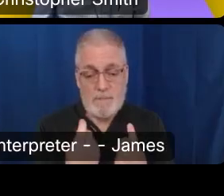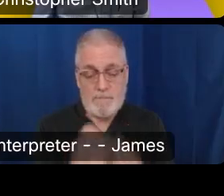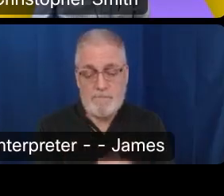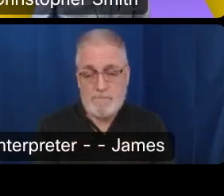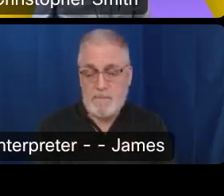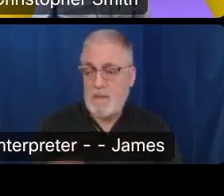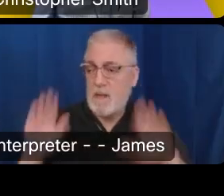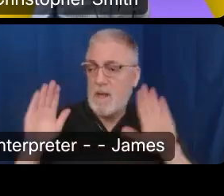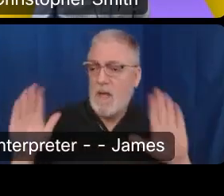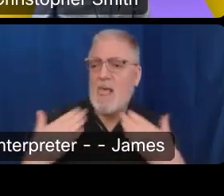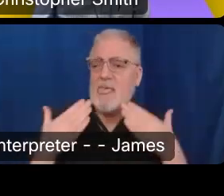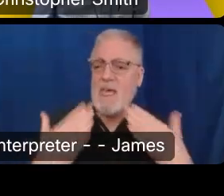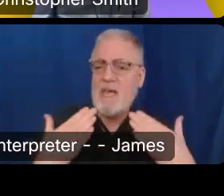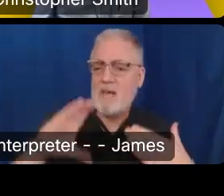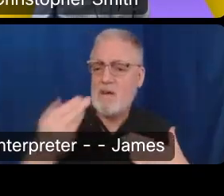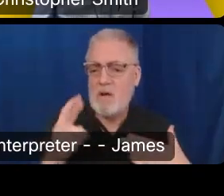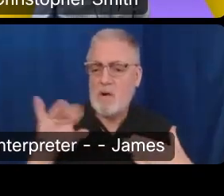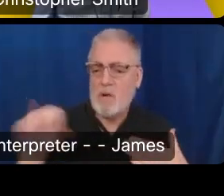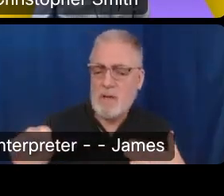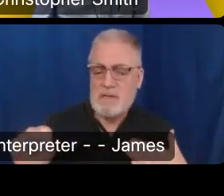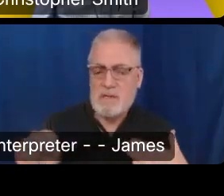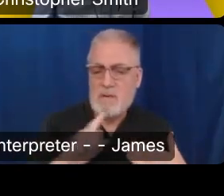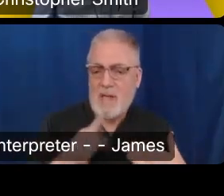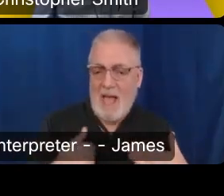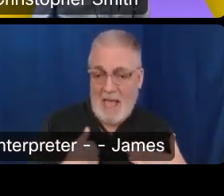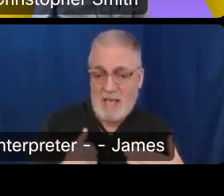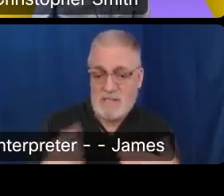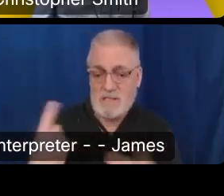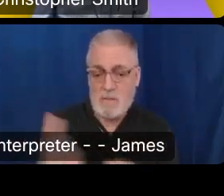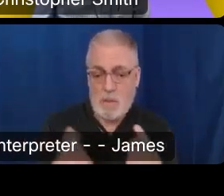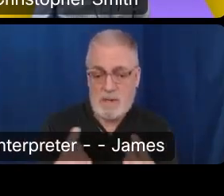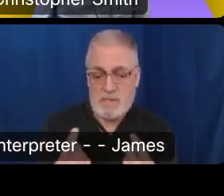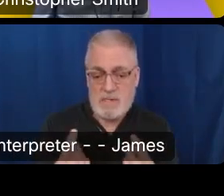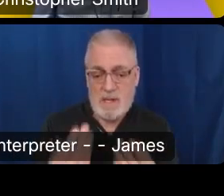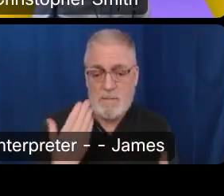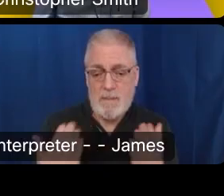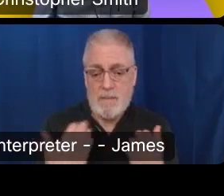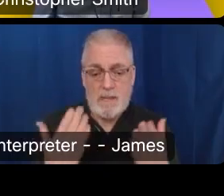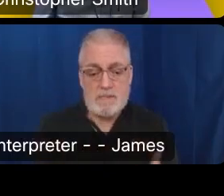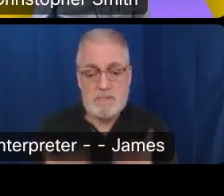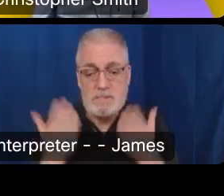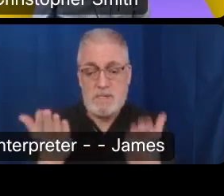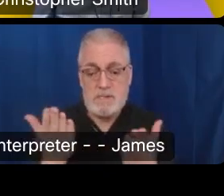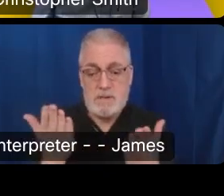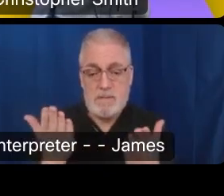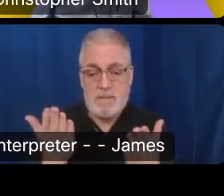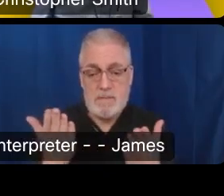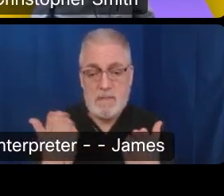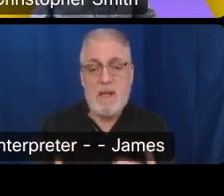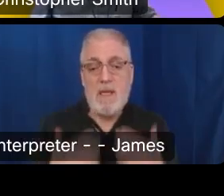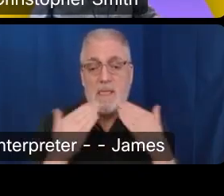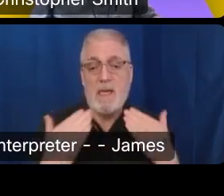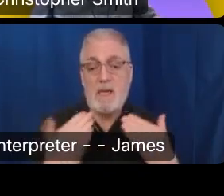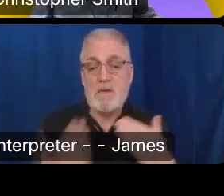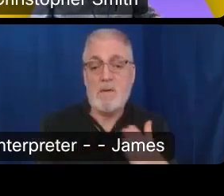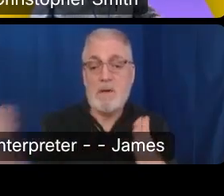Great. Thank you, Chris. I actually did have some questions and maybe a suggestion. Thank you again.